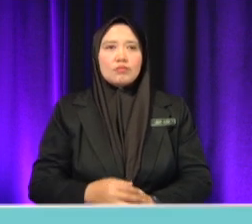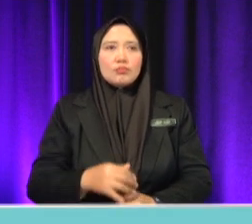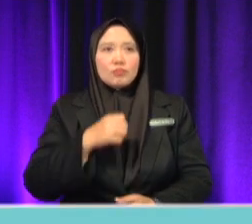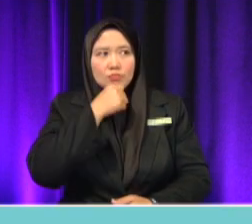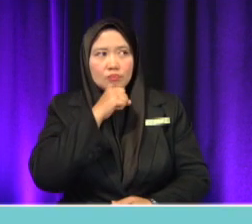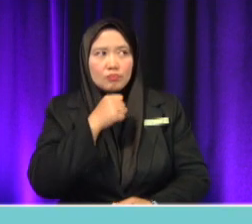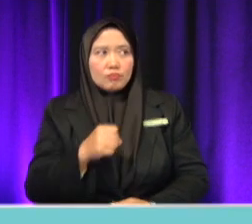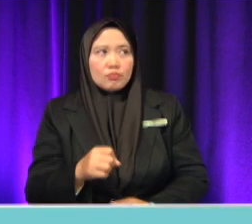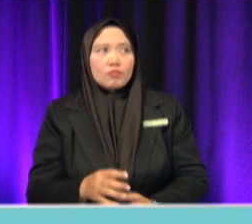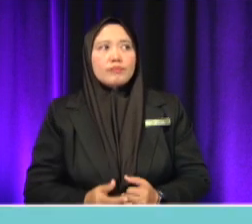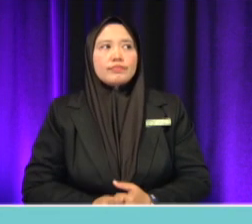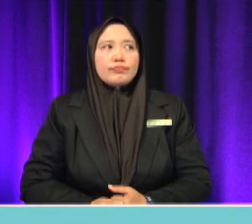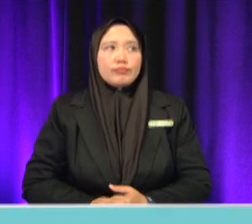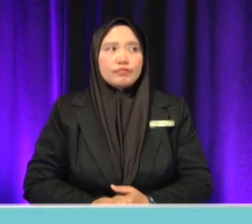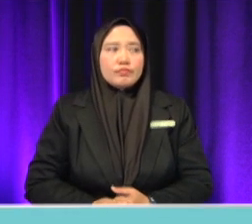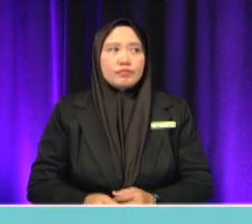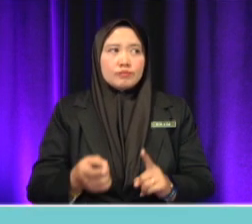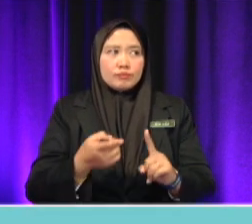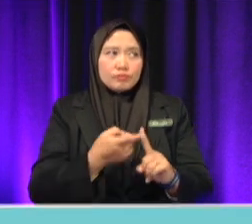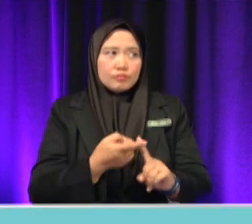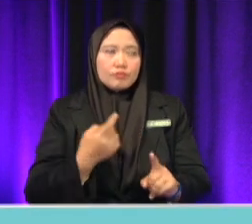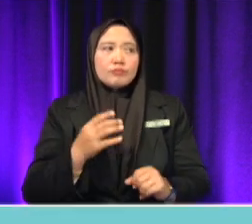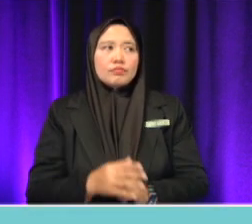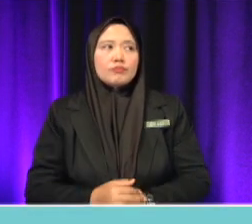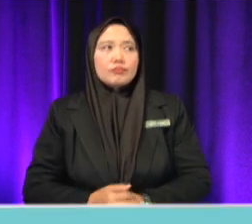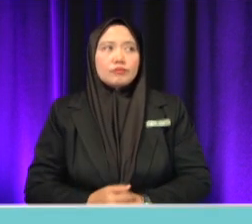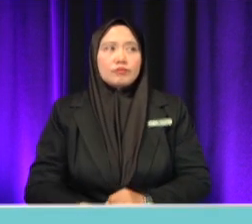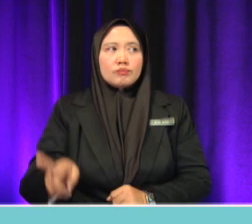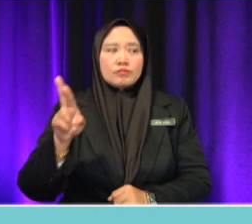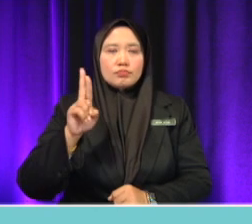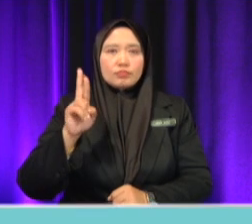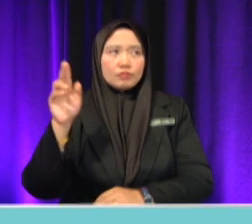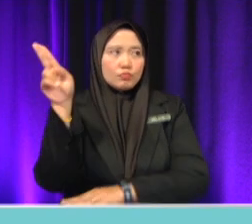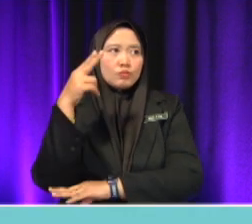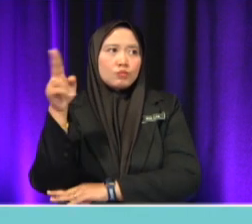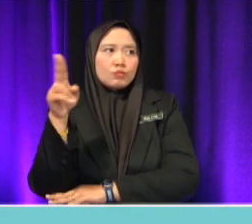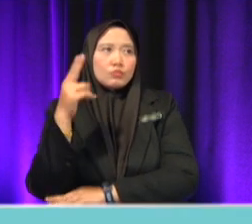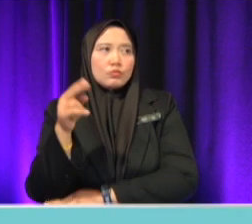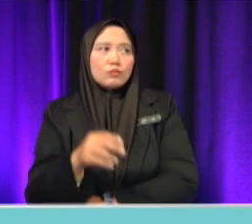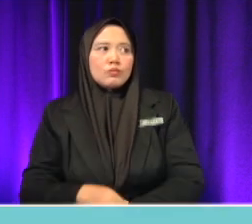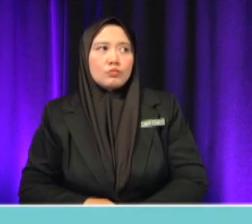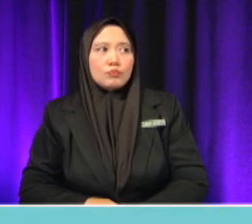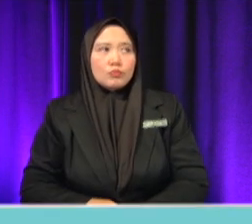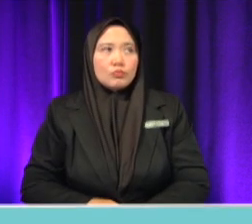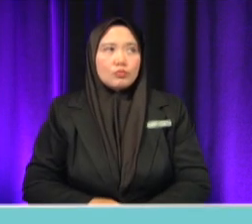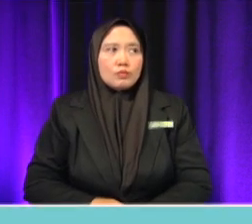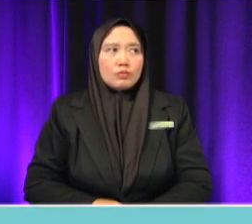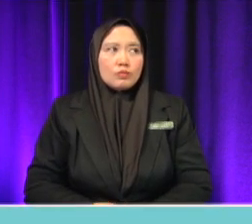Manuel Antonio, Costa Rica, due to the development of roads and buildings in the area. They witnessed the negative impact of